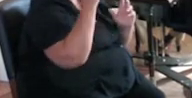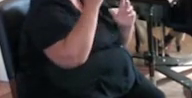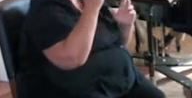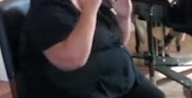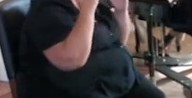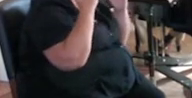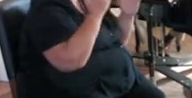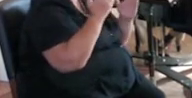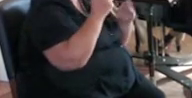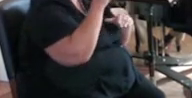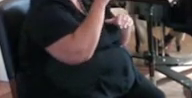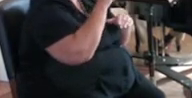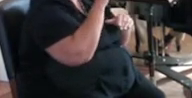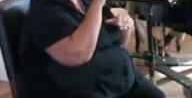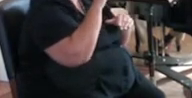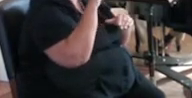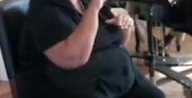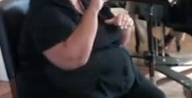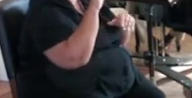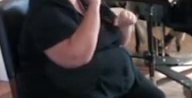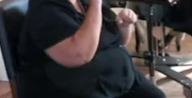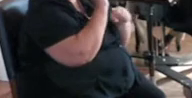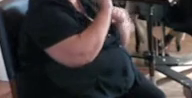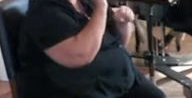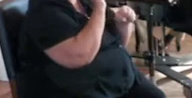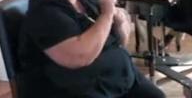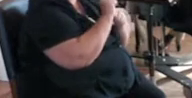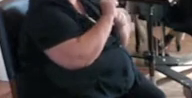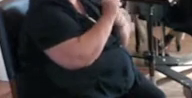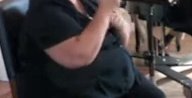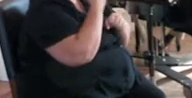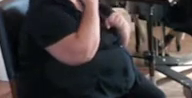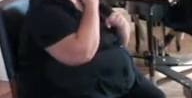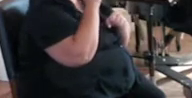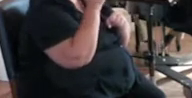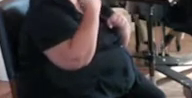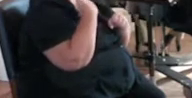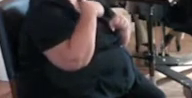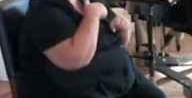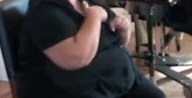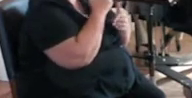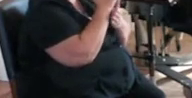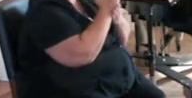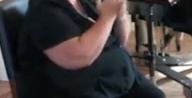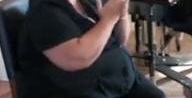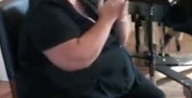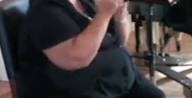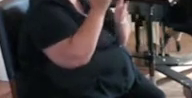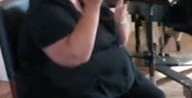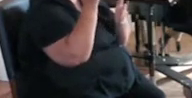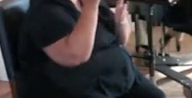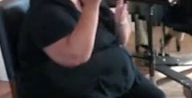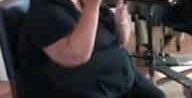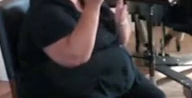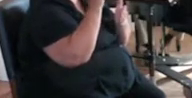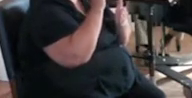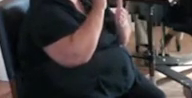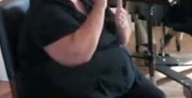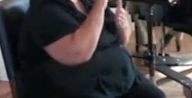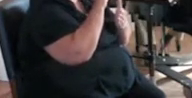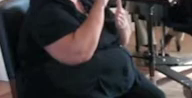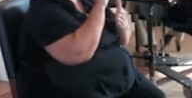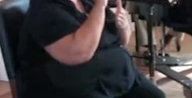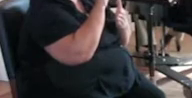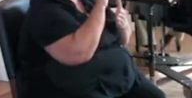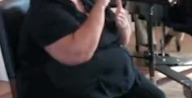works best, frankly, because we are part of the ordination process. So I'm hoping you all can come. I'll be there as a